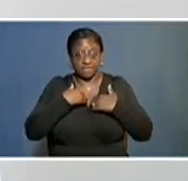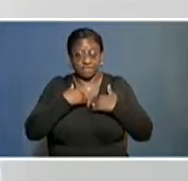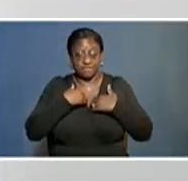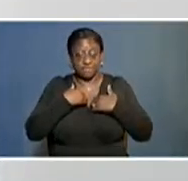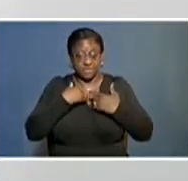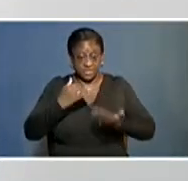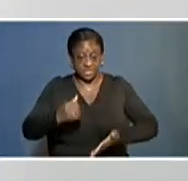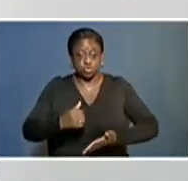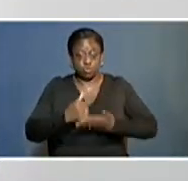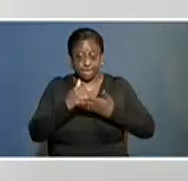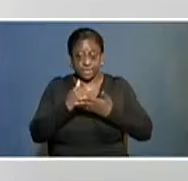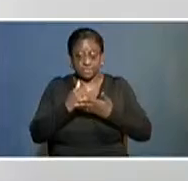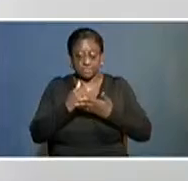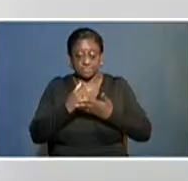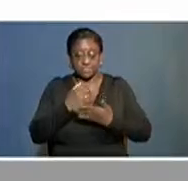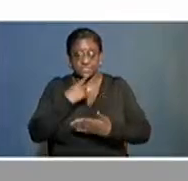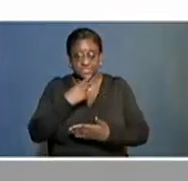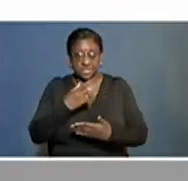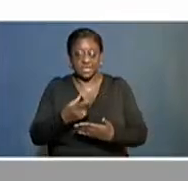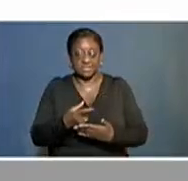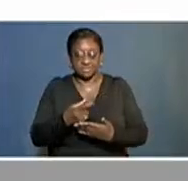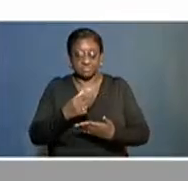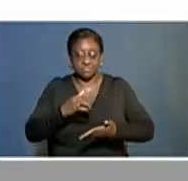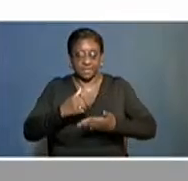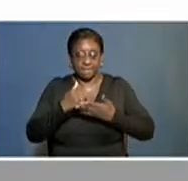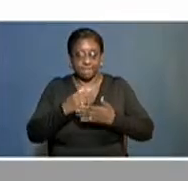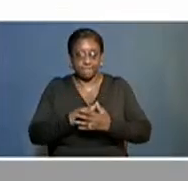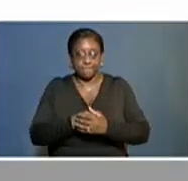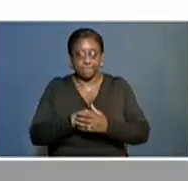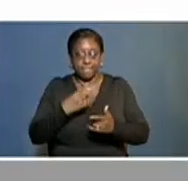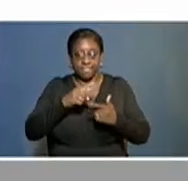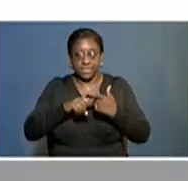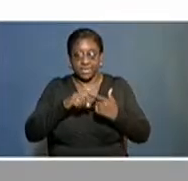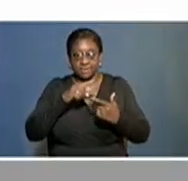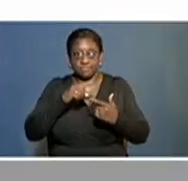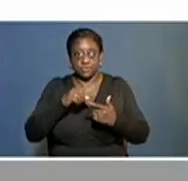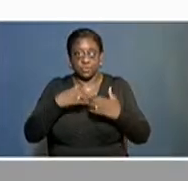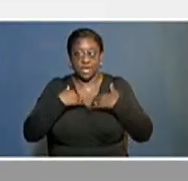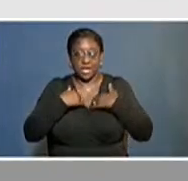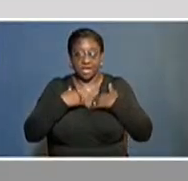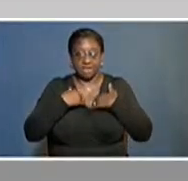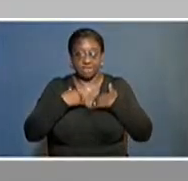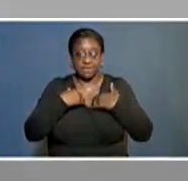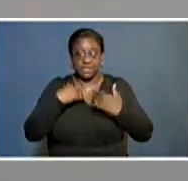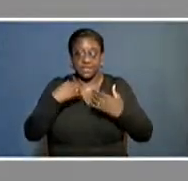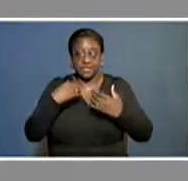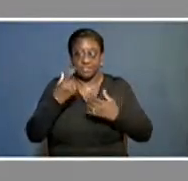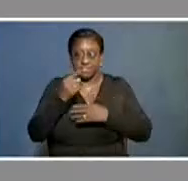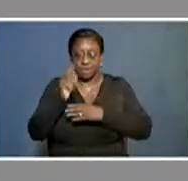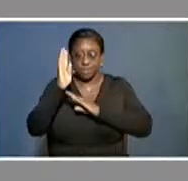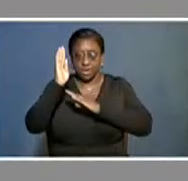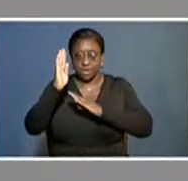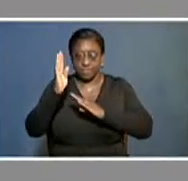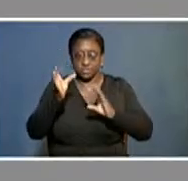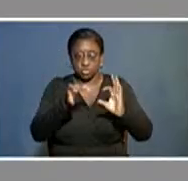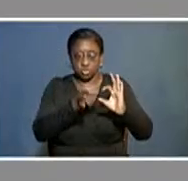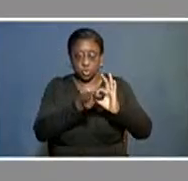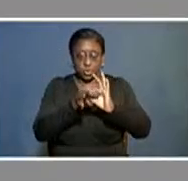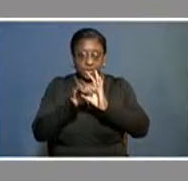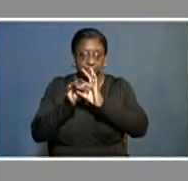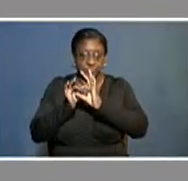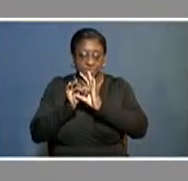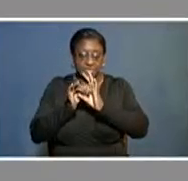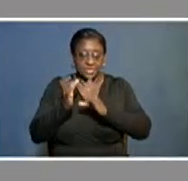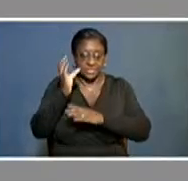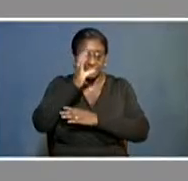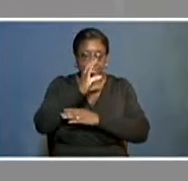about 3,047. With such promising improvements, the Bahamas now joins its global counterparts in seeking